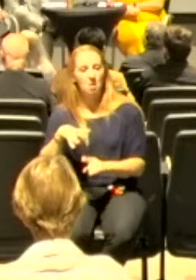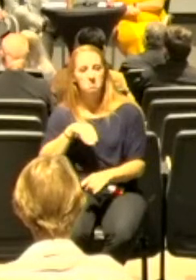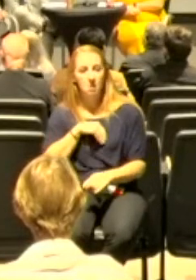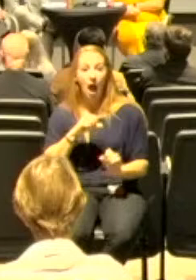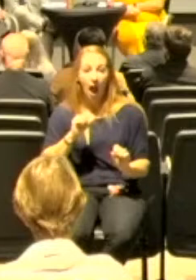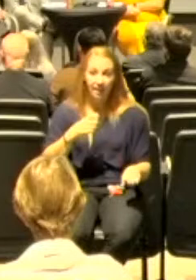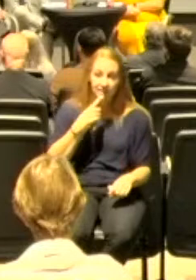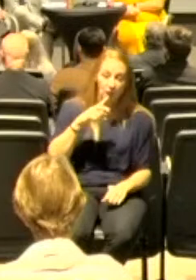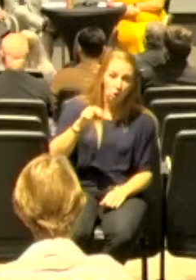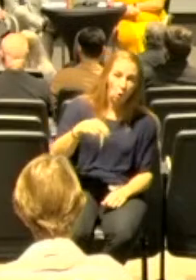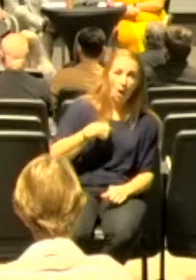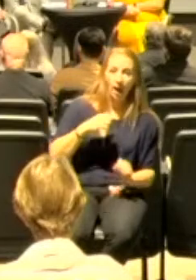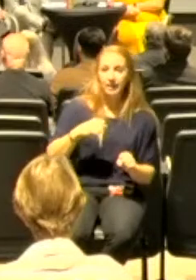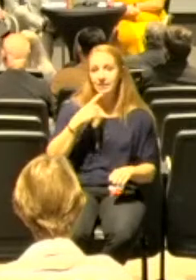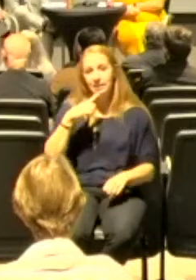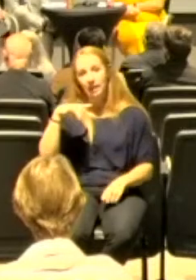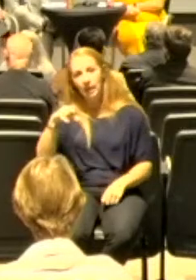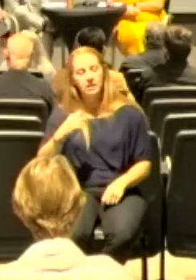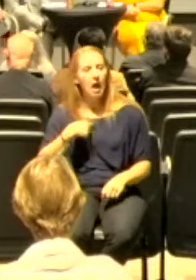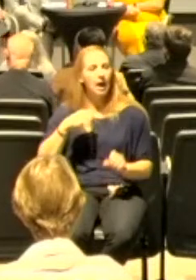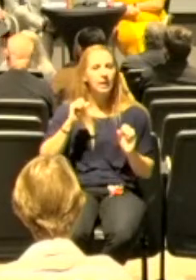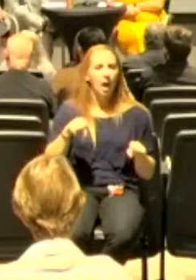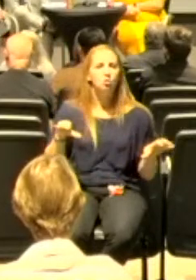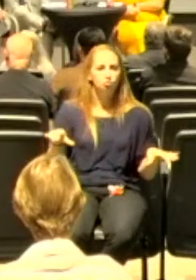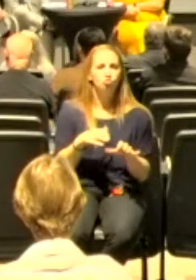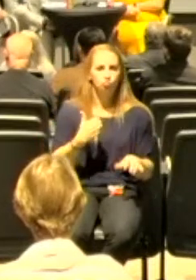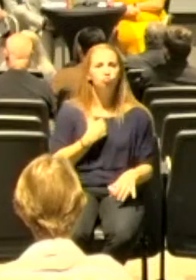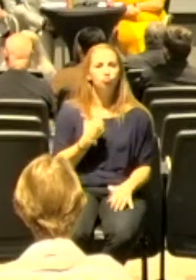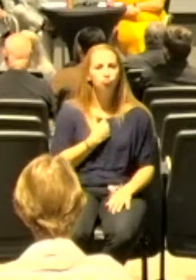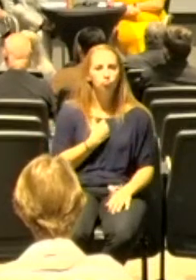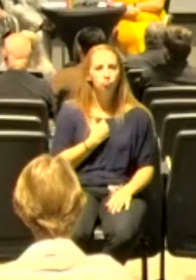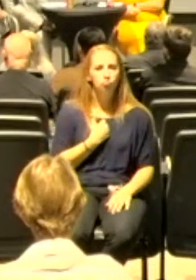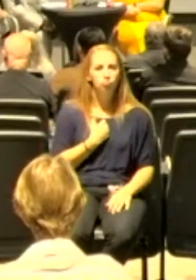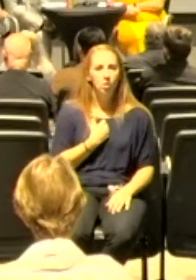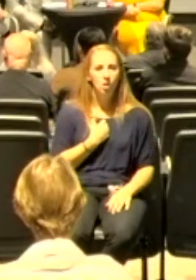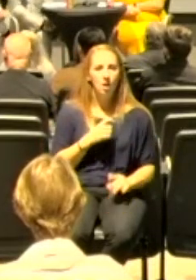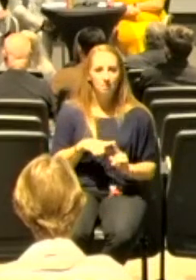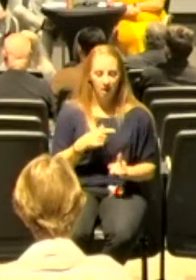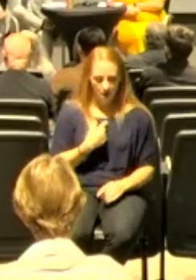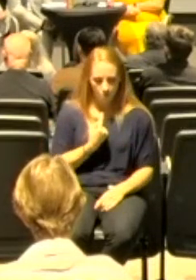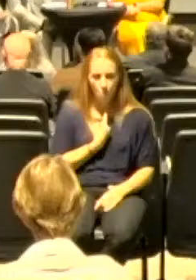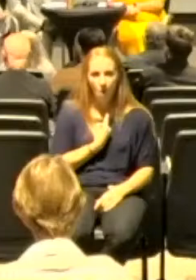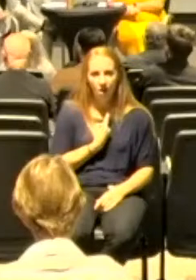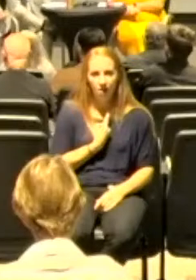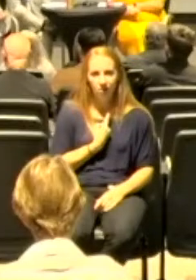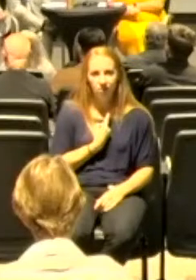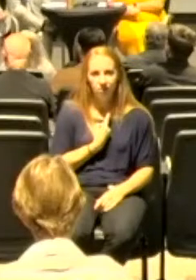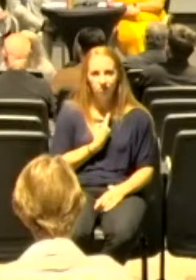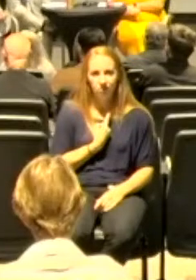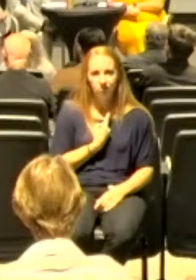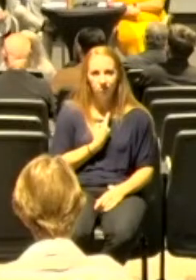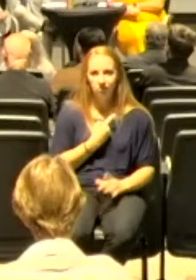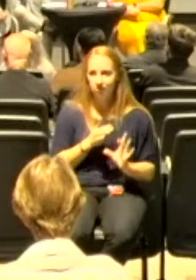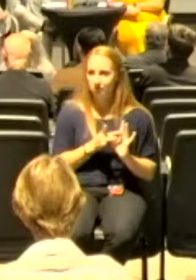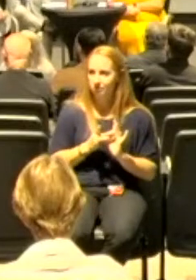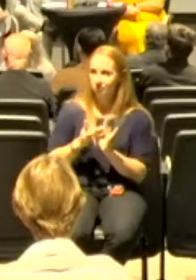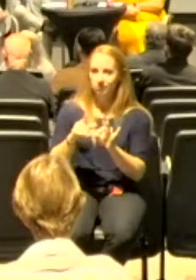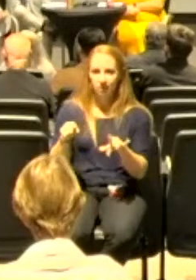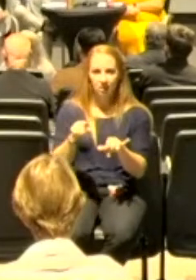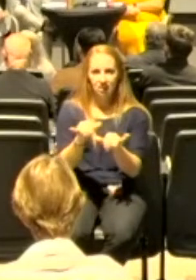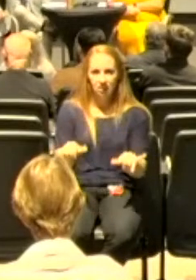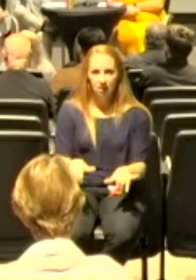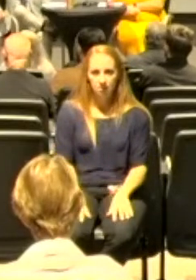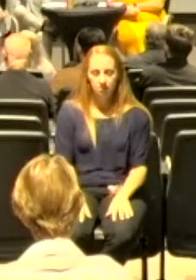no, and I can say yes. Those are the things that I can do, but I'm one part of this ecosystem.